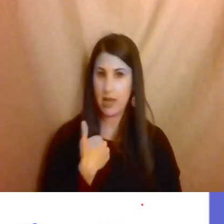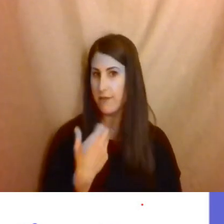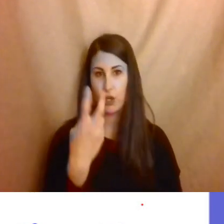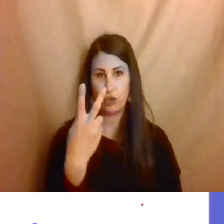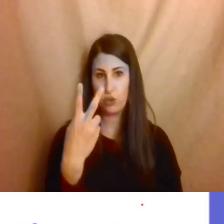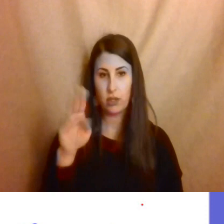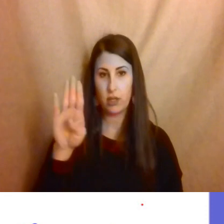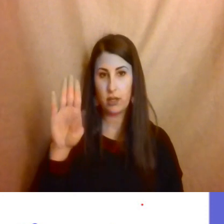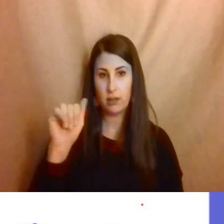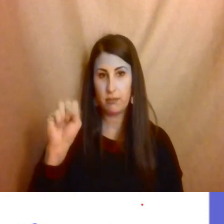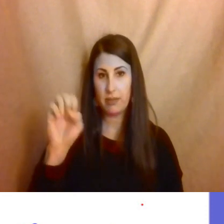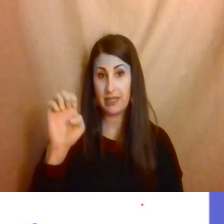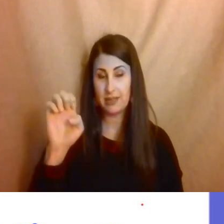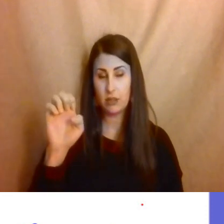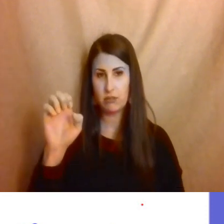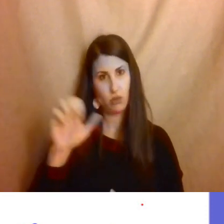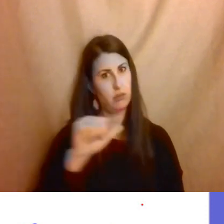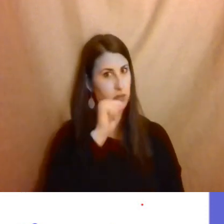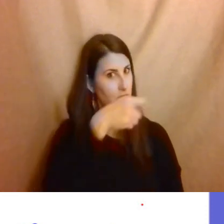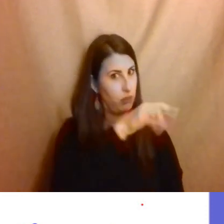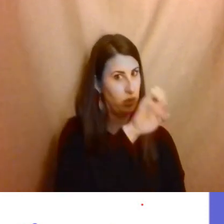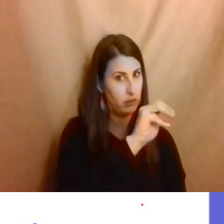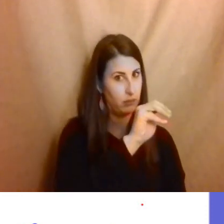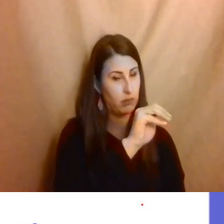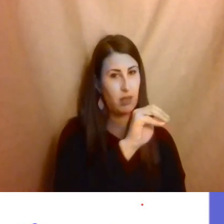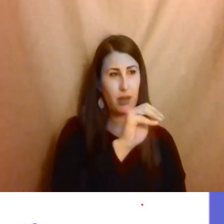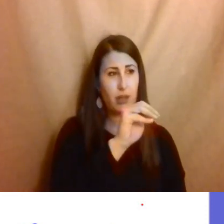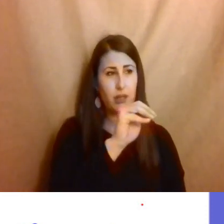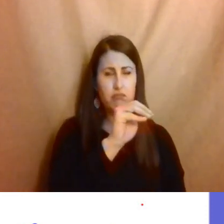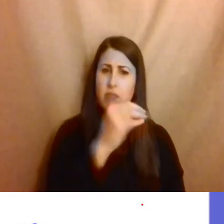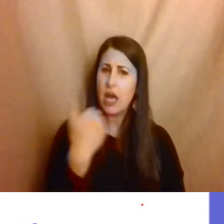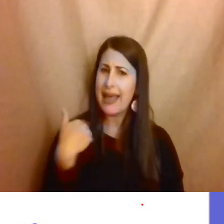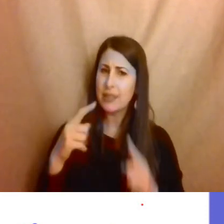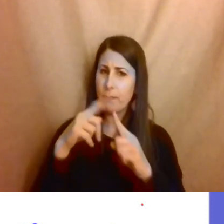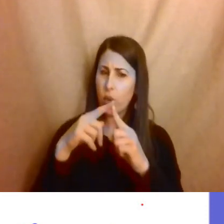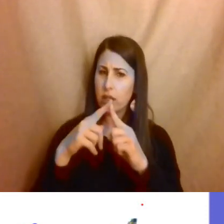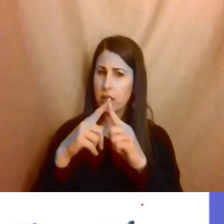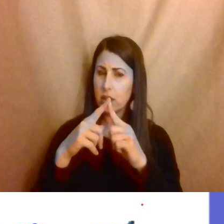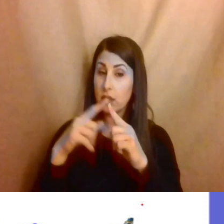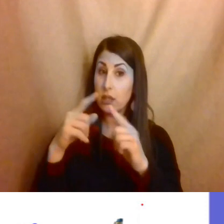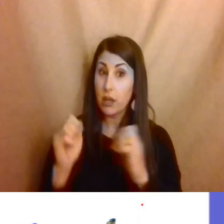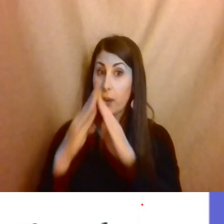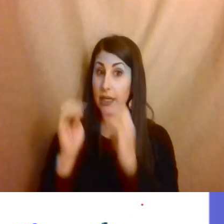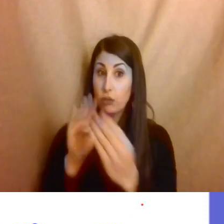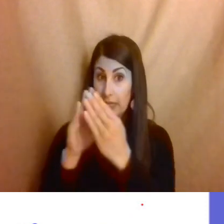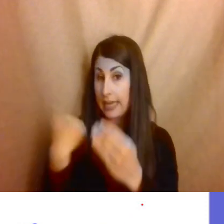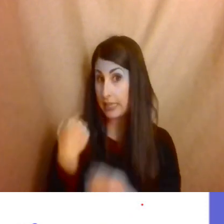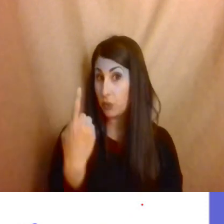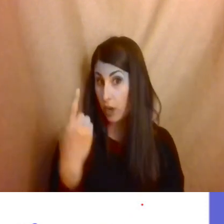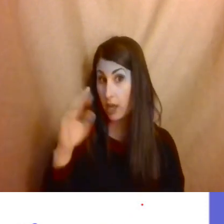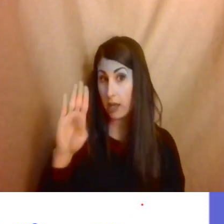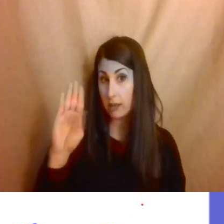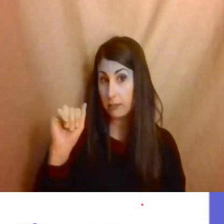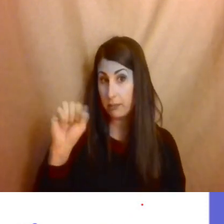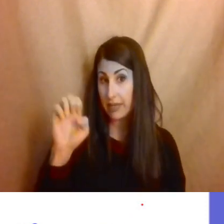and bottom. So that's why it's not a prism. But it comes up to a point. Right? The pyramid does have one base. And